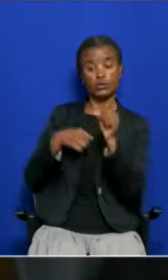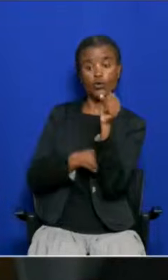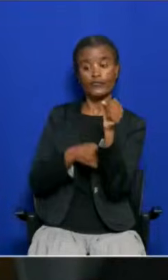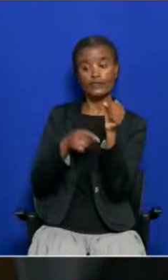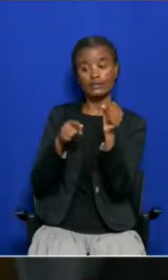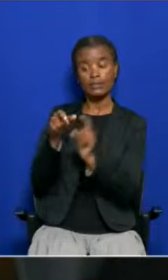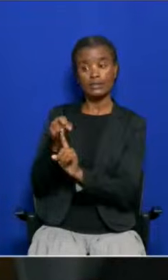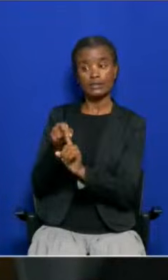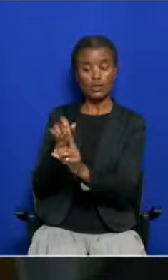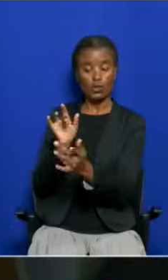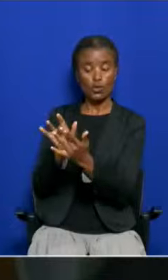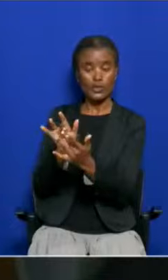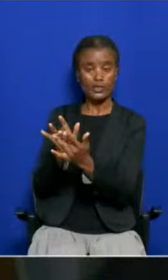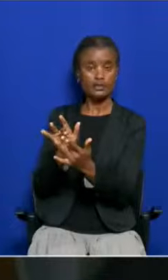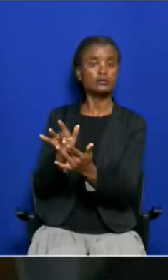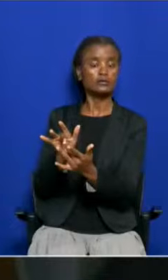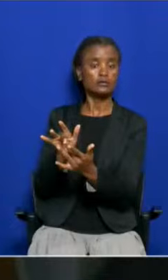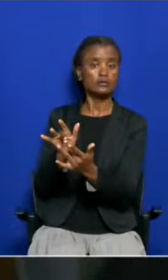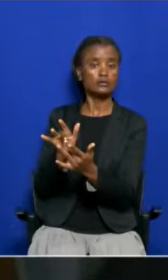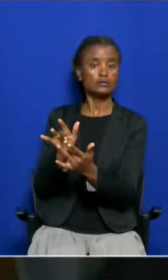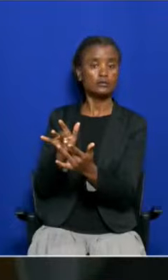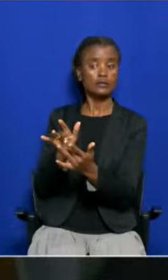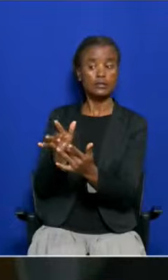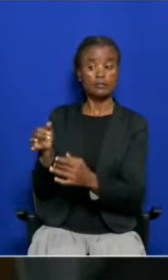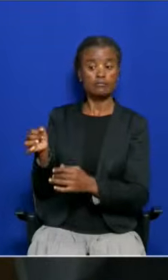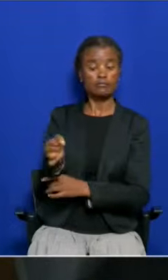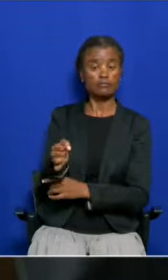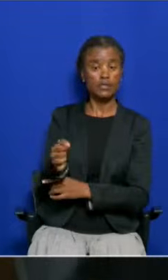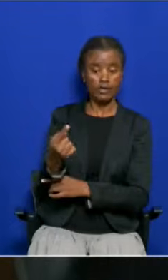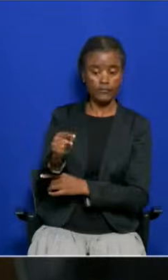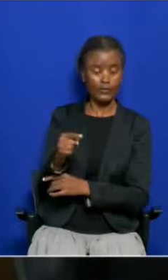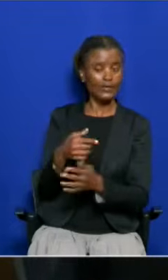forward the issues relating to taxi violence?